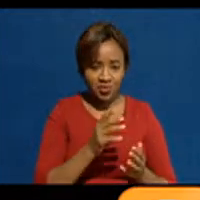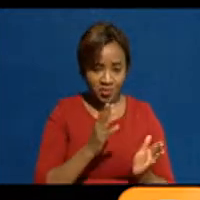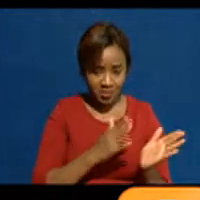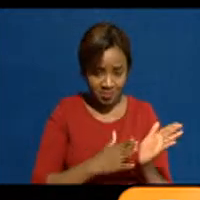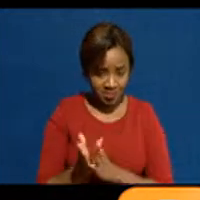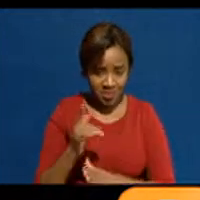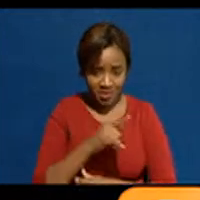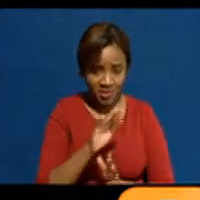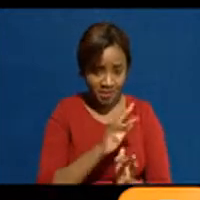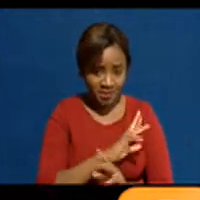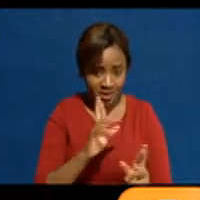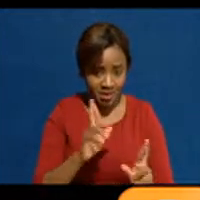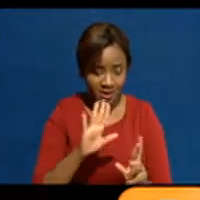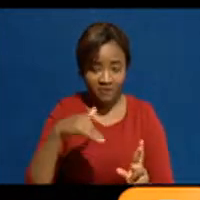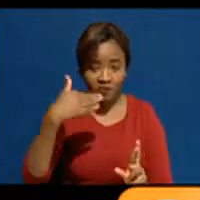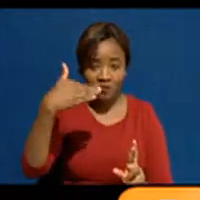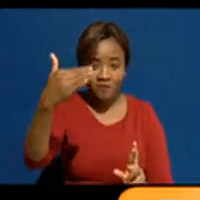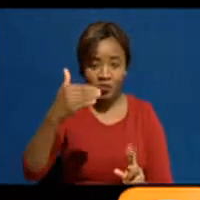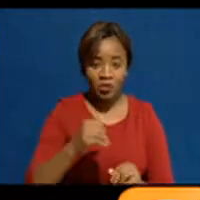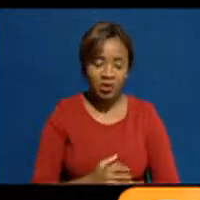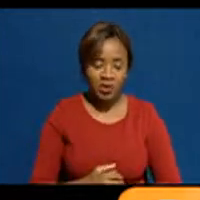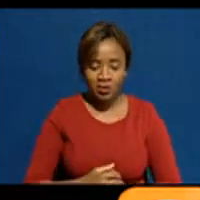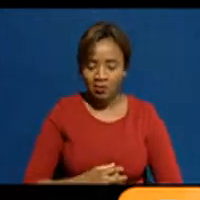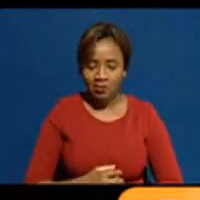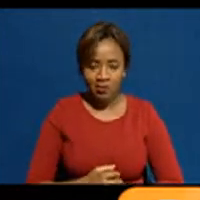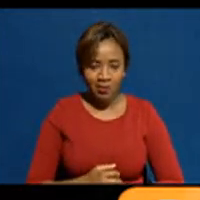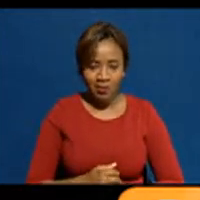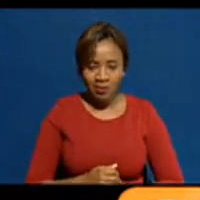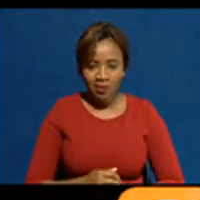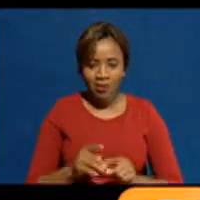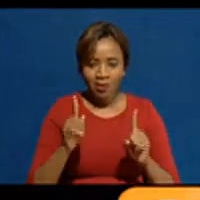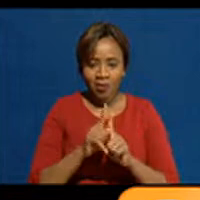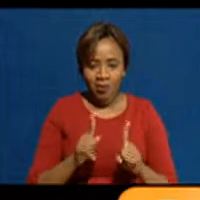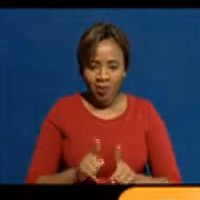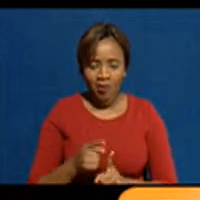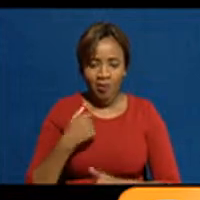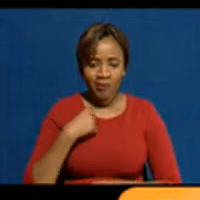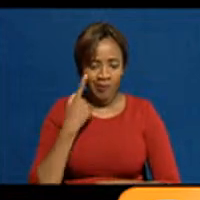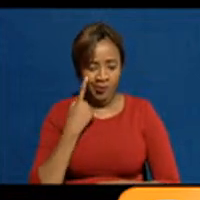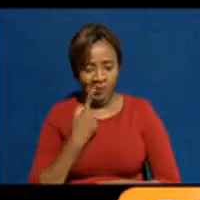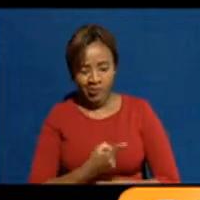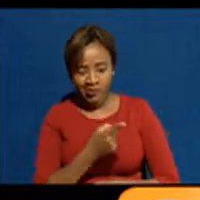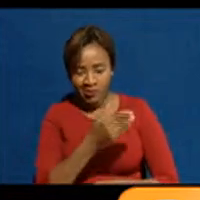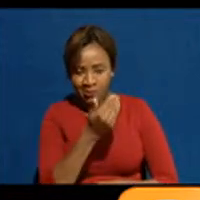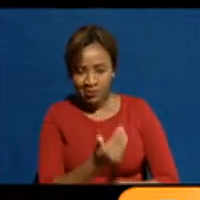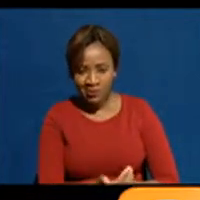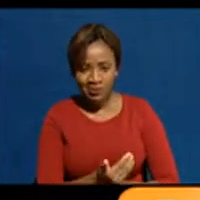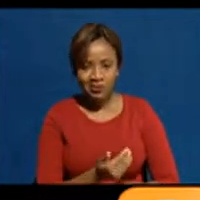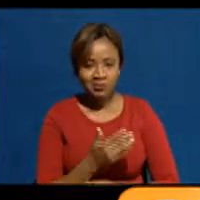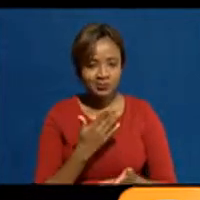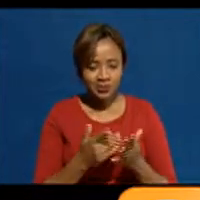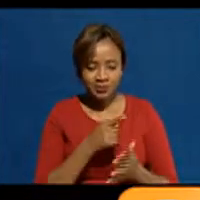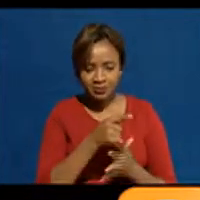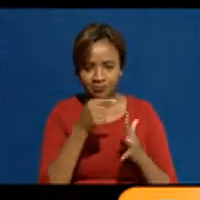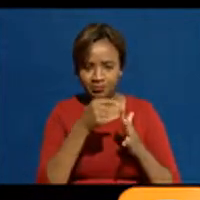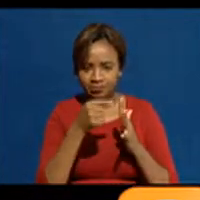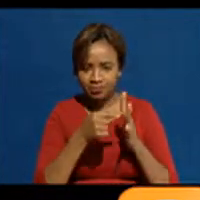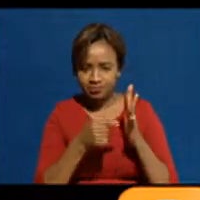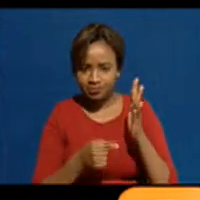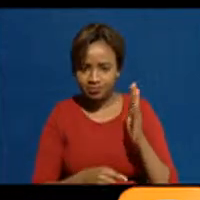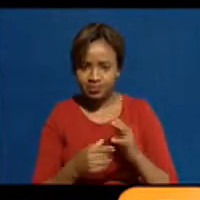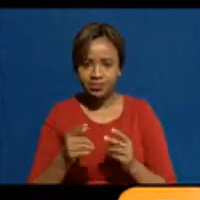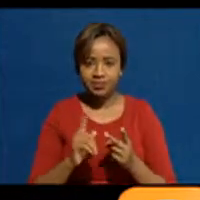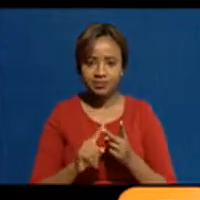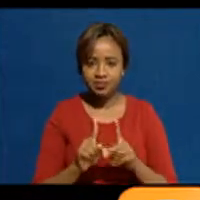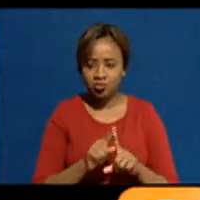well. Even the way we are grading these children, I look at a child who is meeting expectation and another one